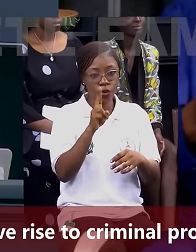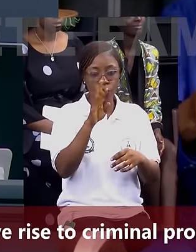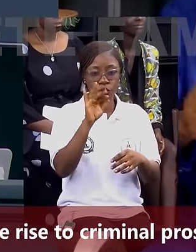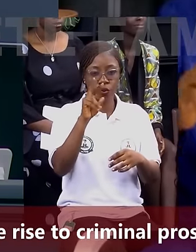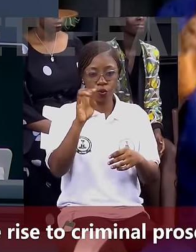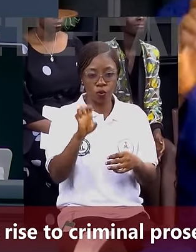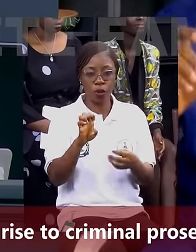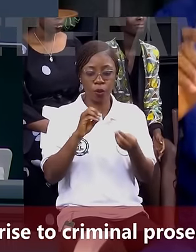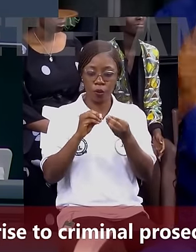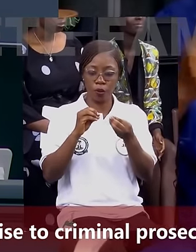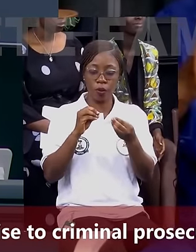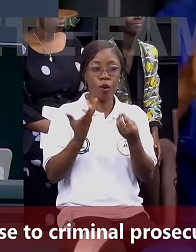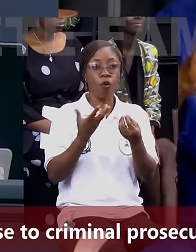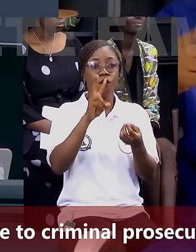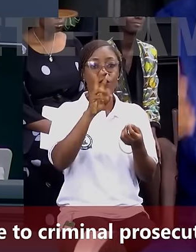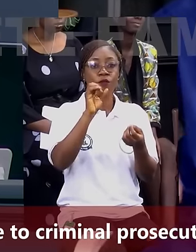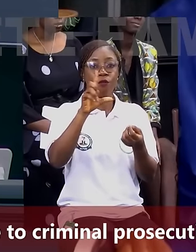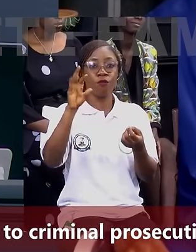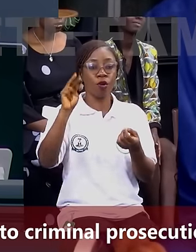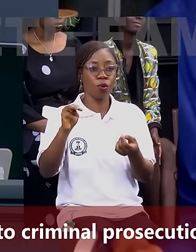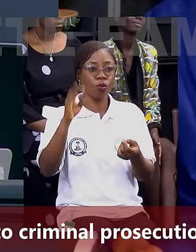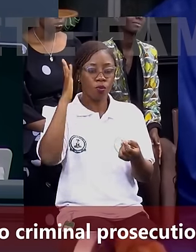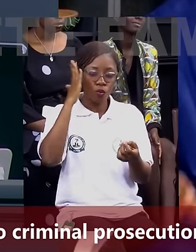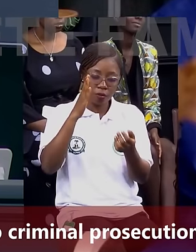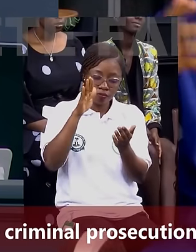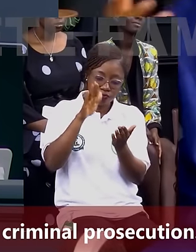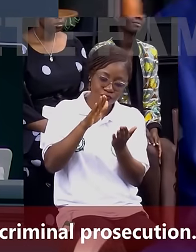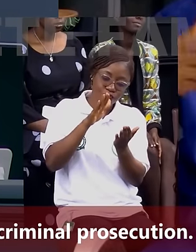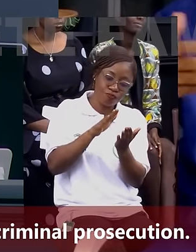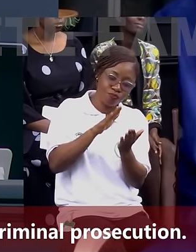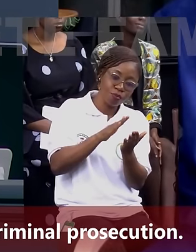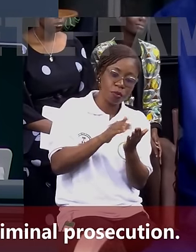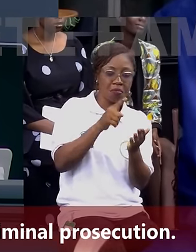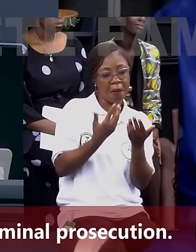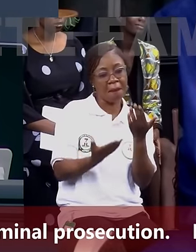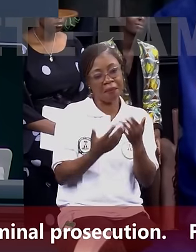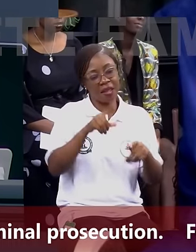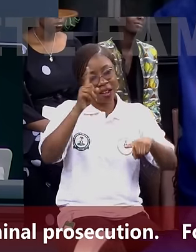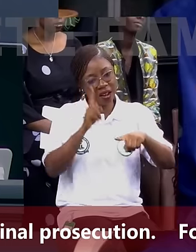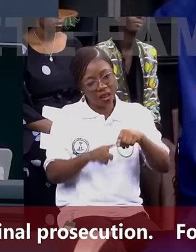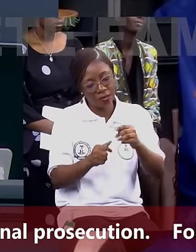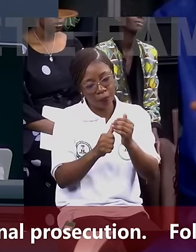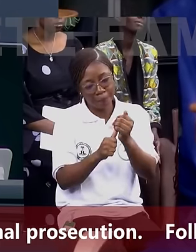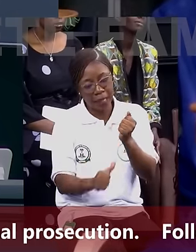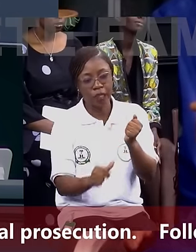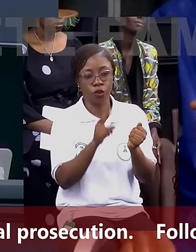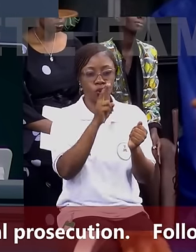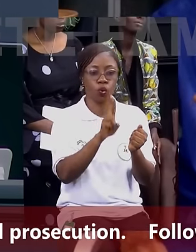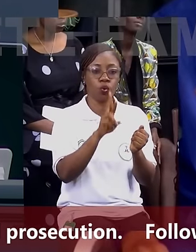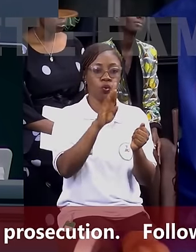reducing. Quantity. Yes, until after some time, one will not even be able to pass any urine again. Yes.